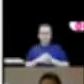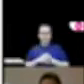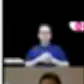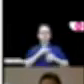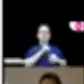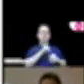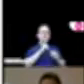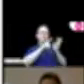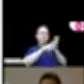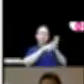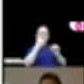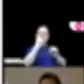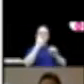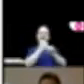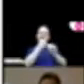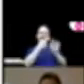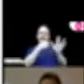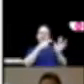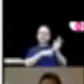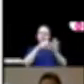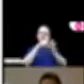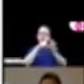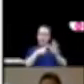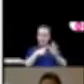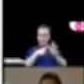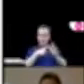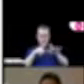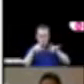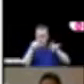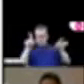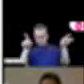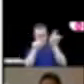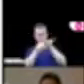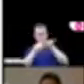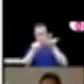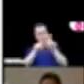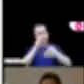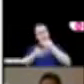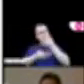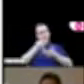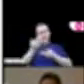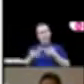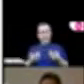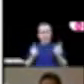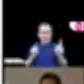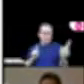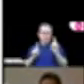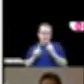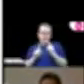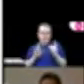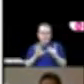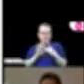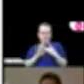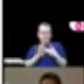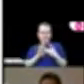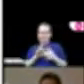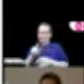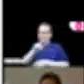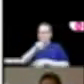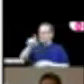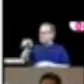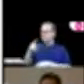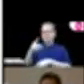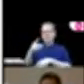Uganda, it was the same thing. So I had to find out like what prompted these women to start